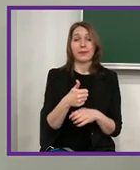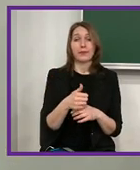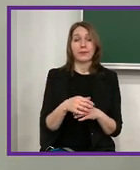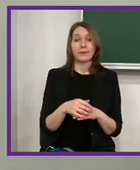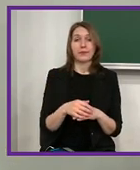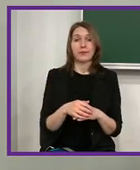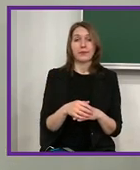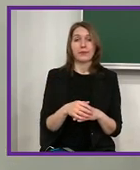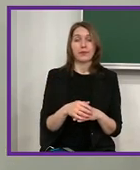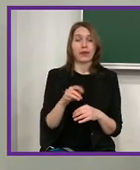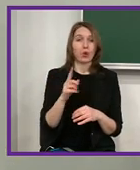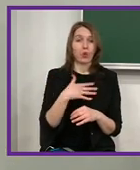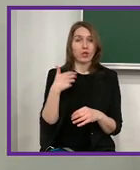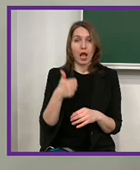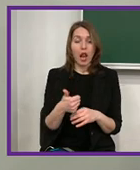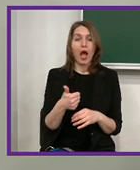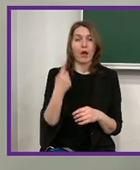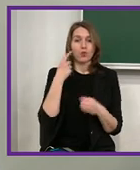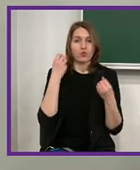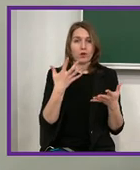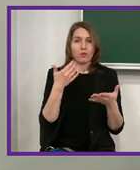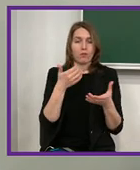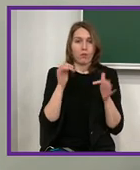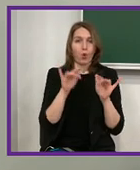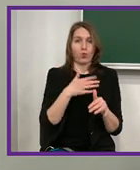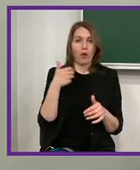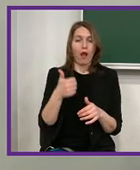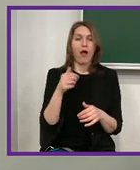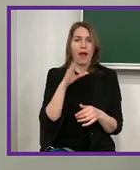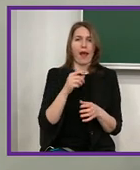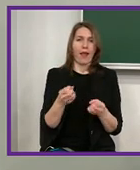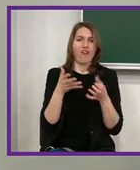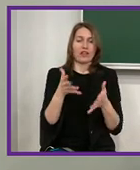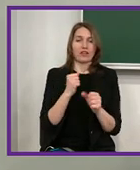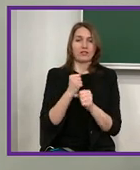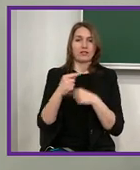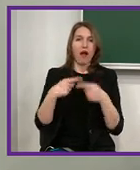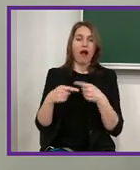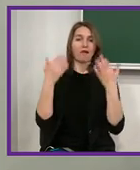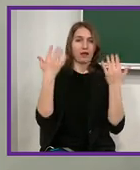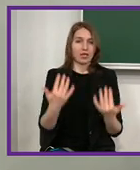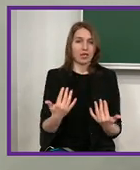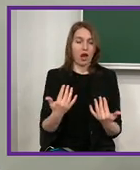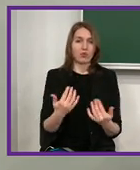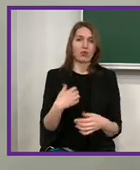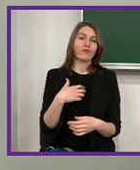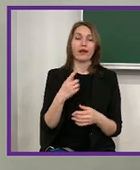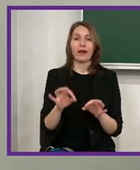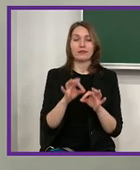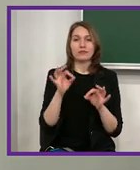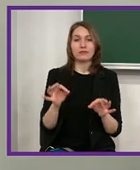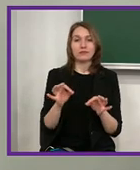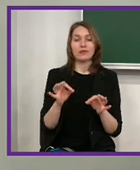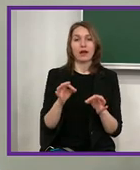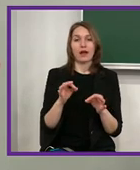are correctly identifying where your risks are. And by involving and including rights holders and other affected stakeholders, it can also be a